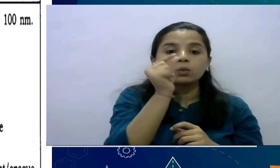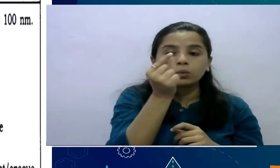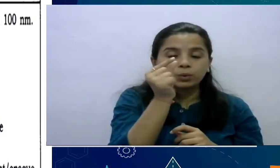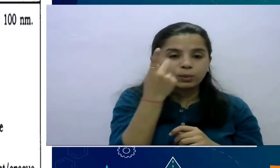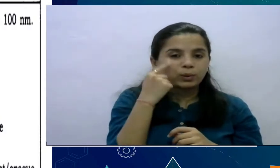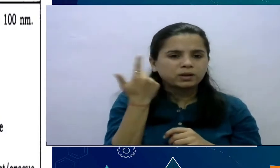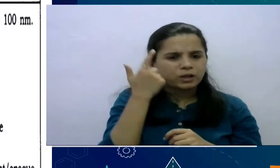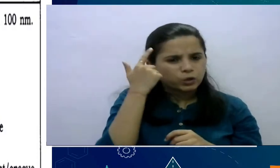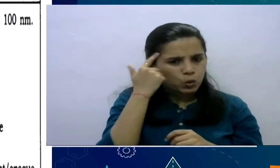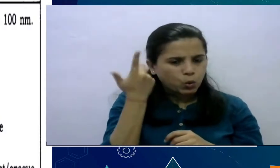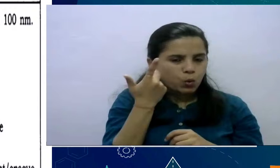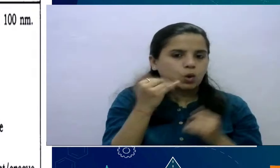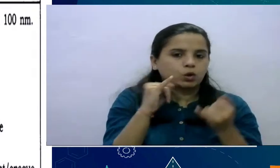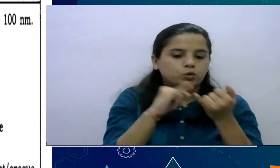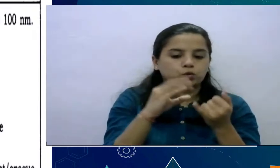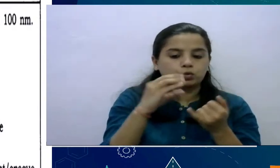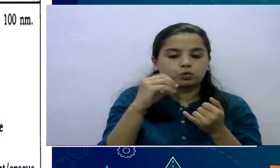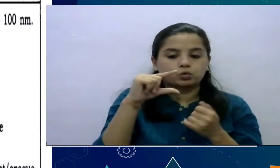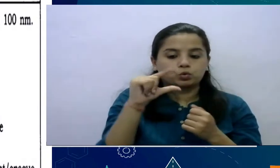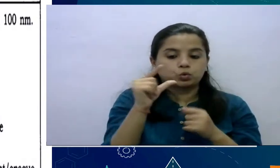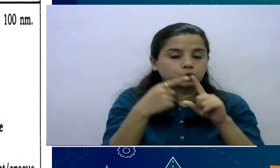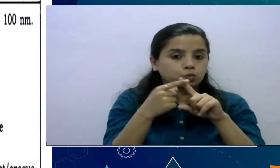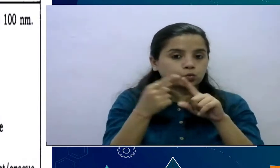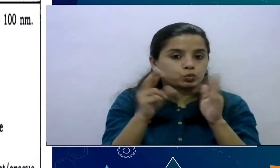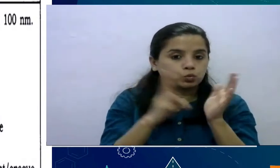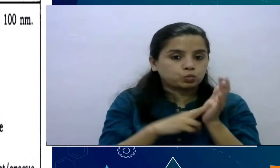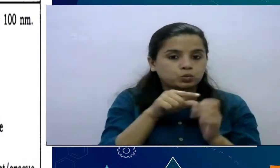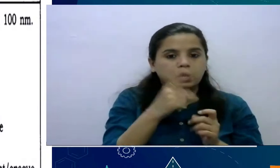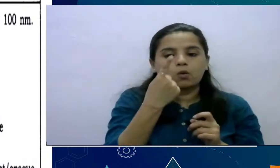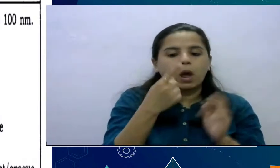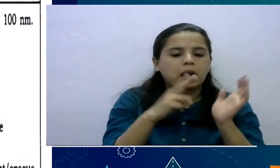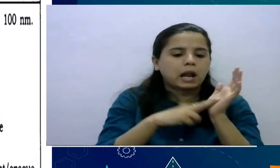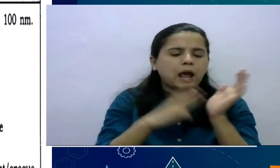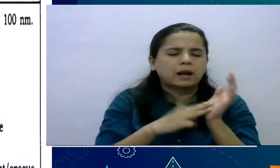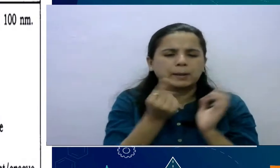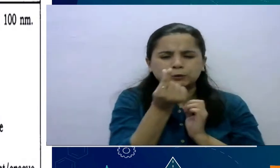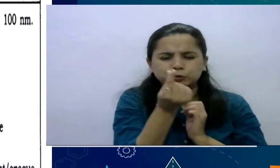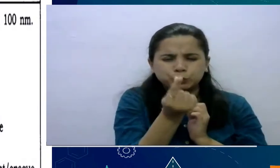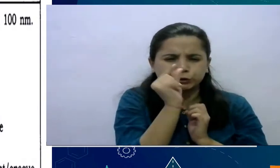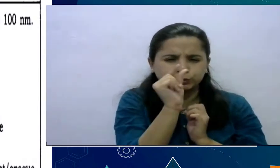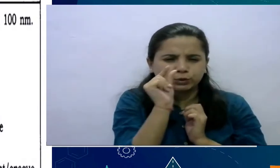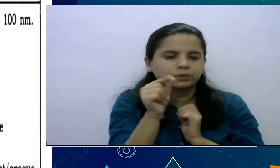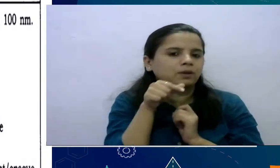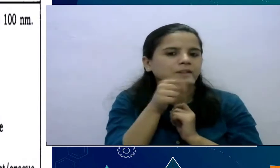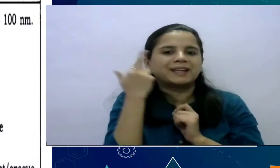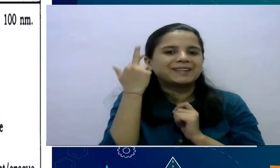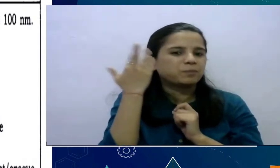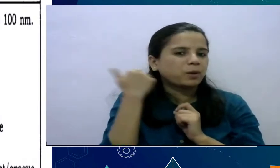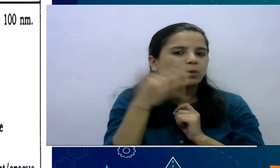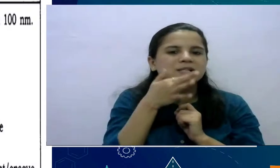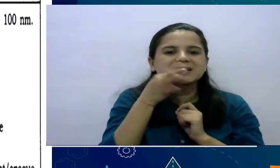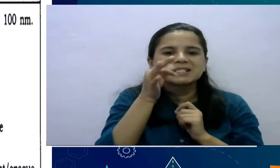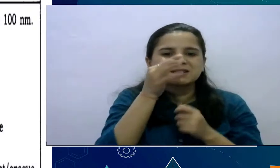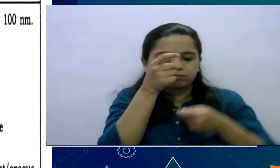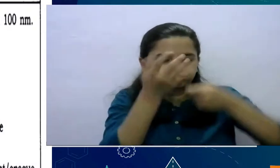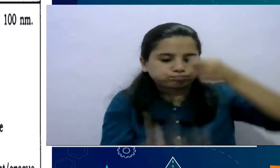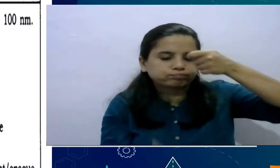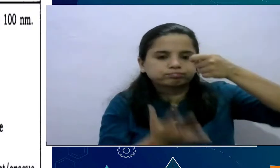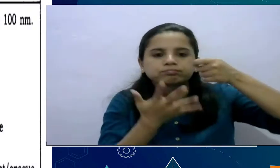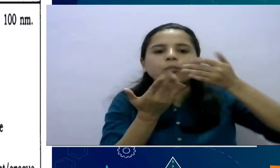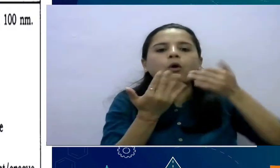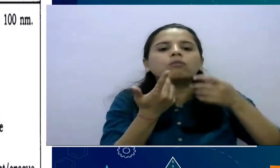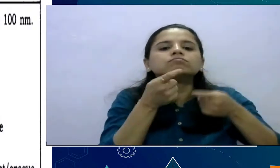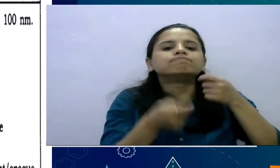that solution size is less than 1 nanometer. That's why we are unable to filter it. Colloidal